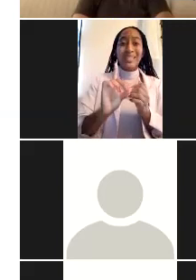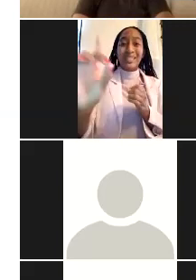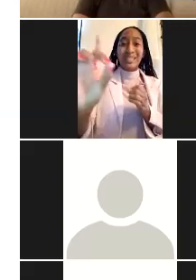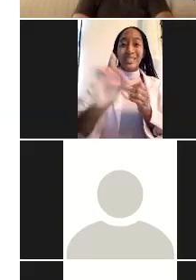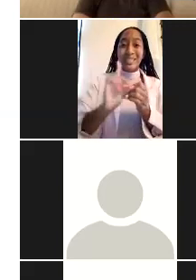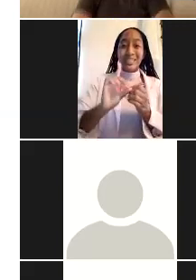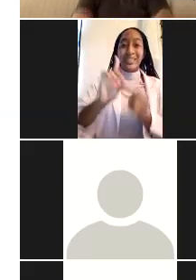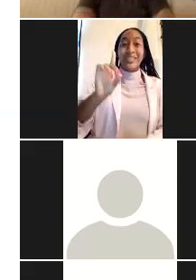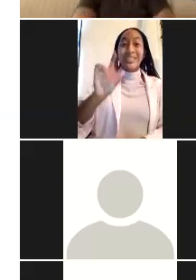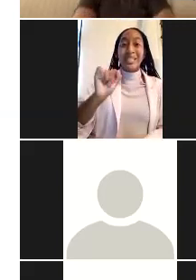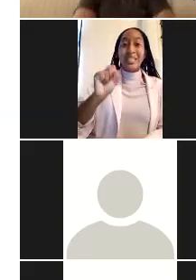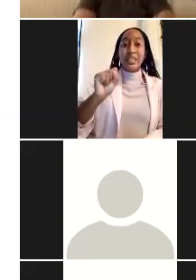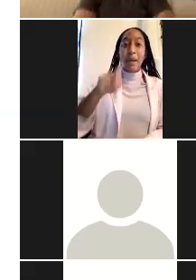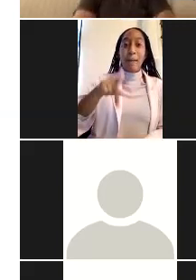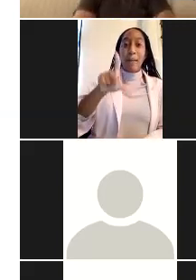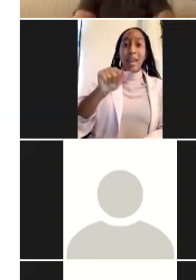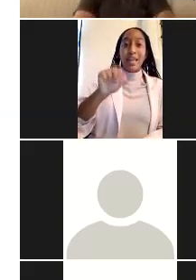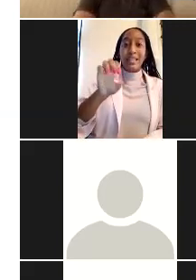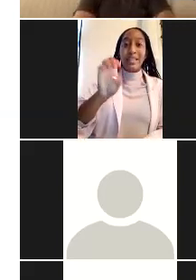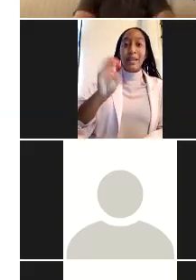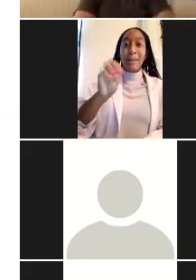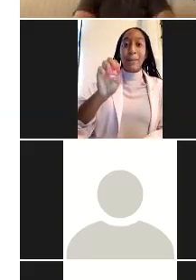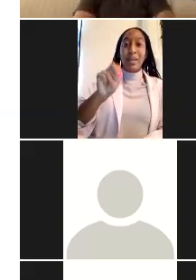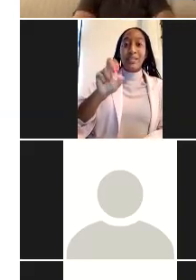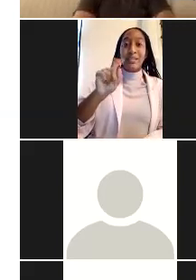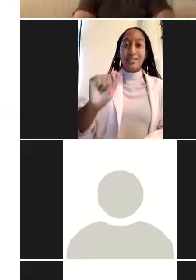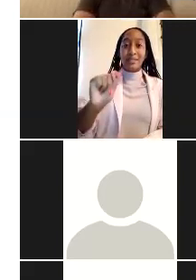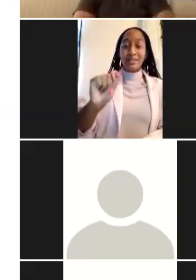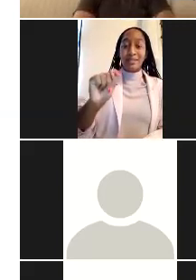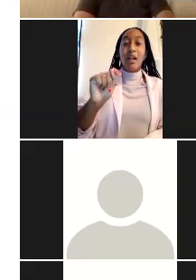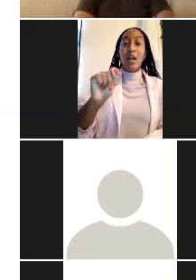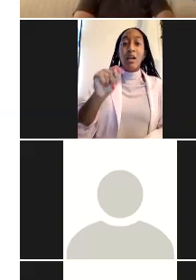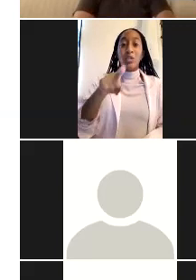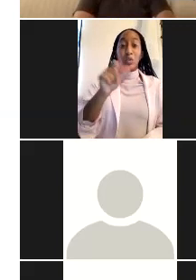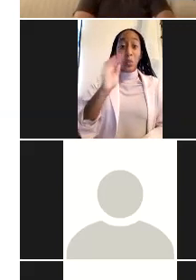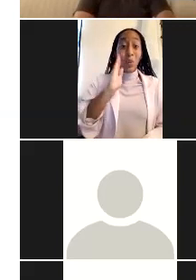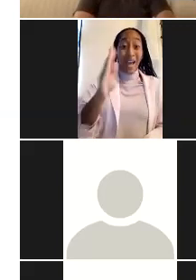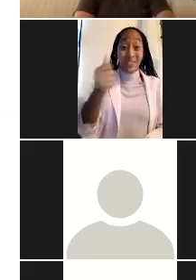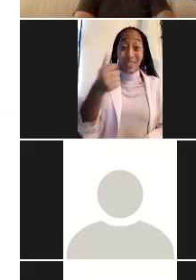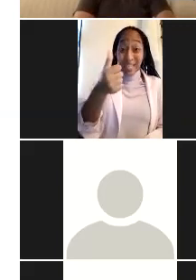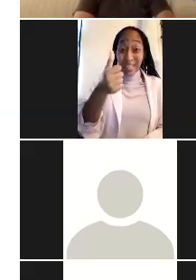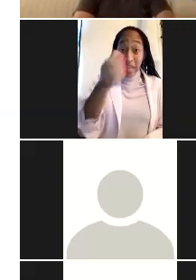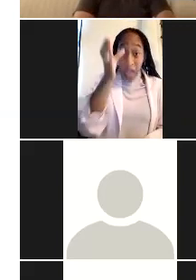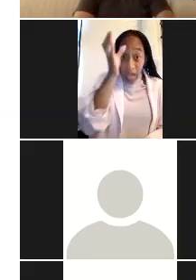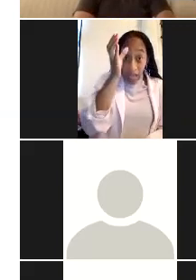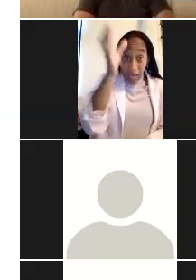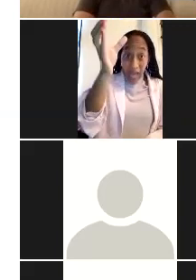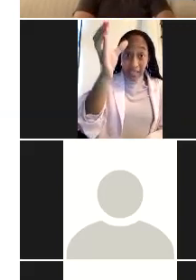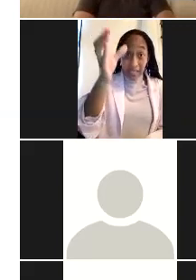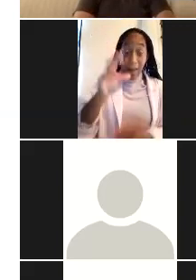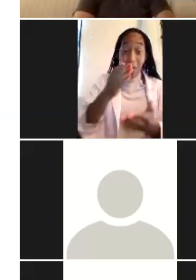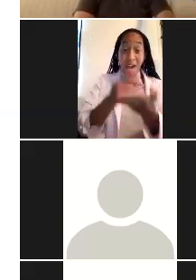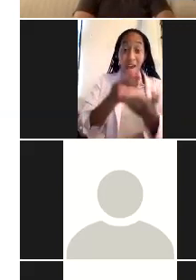Yes, ma'am. Okay, so you're gonna do 10 concept facts and solve 10